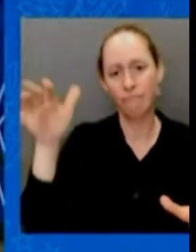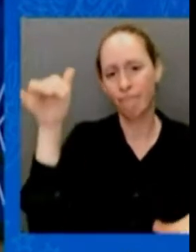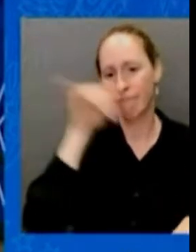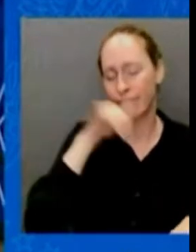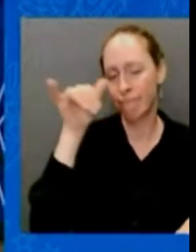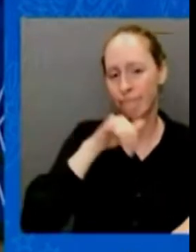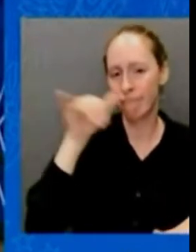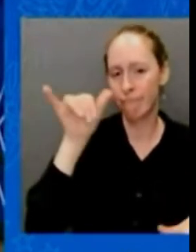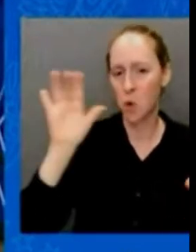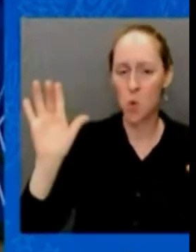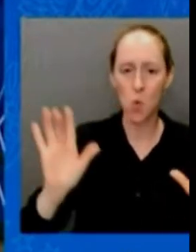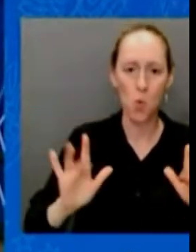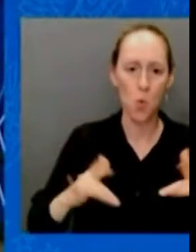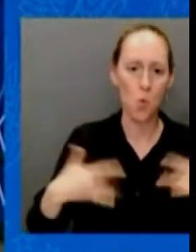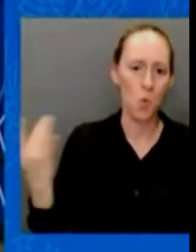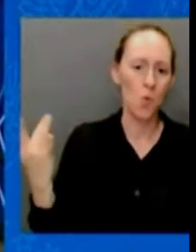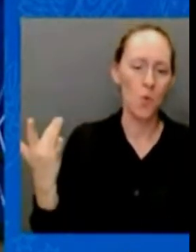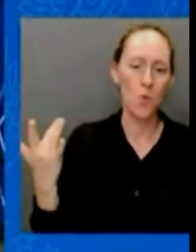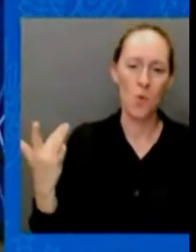in Central New York.